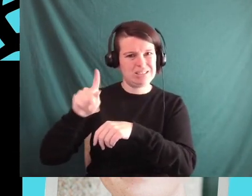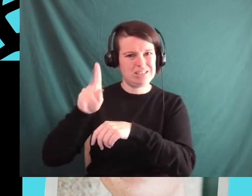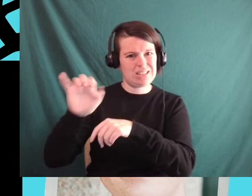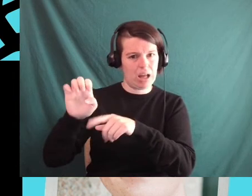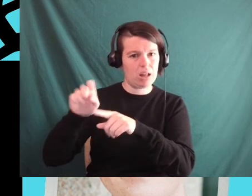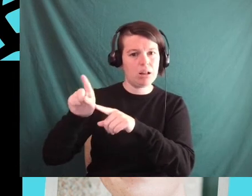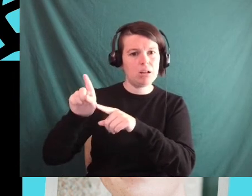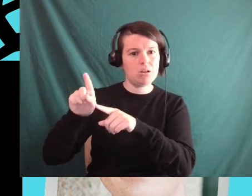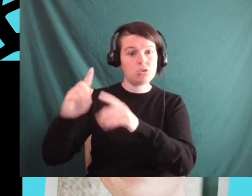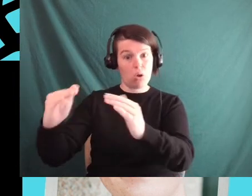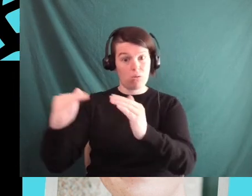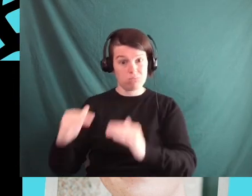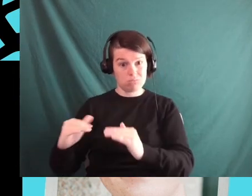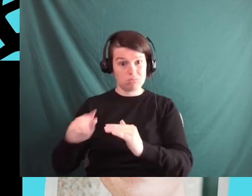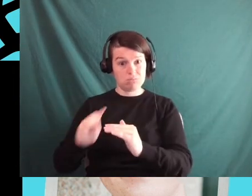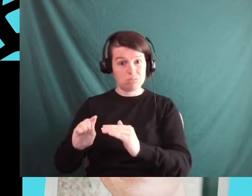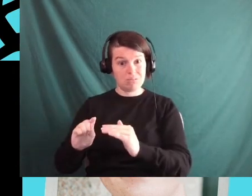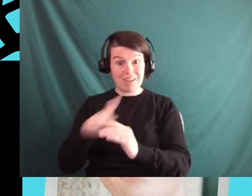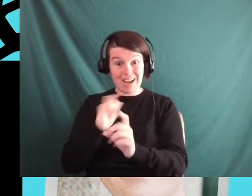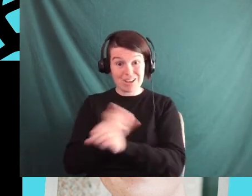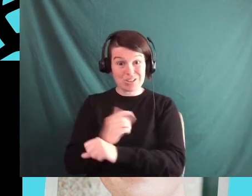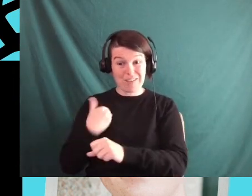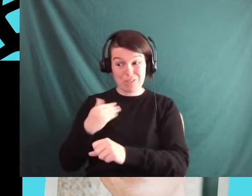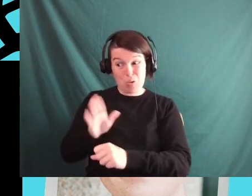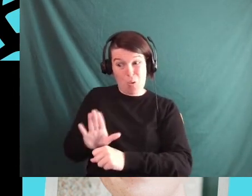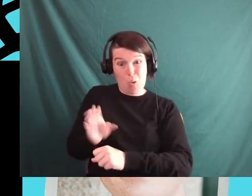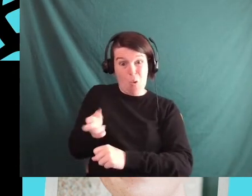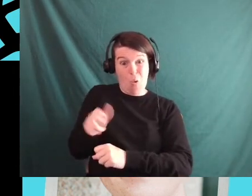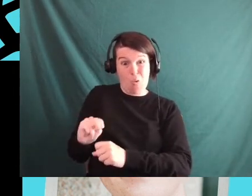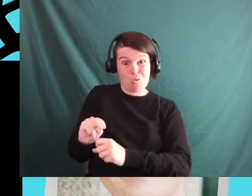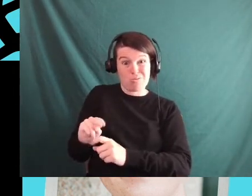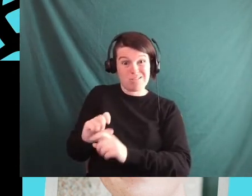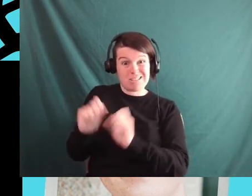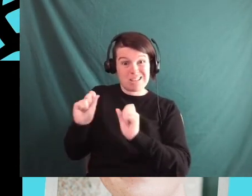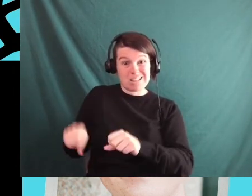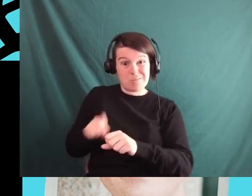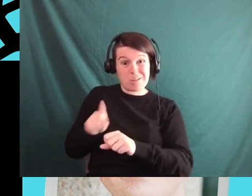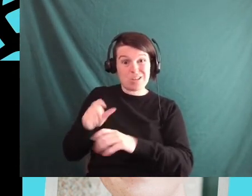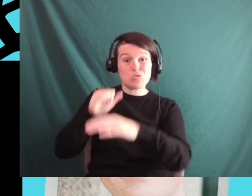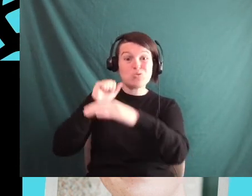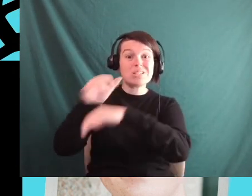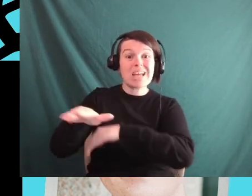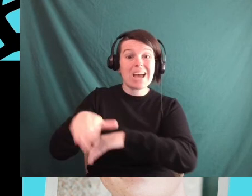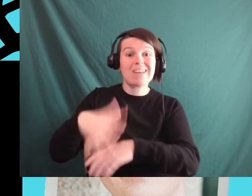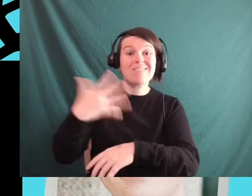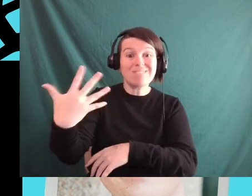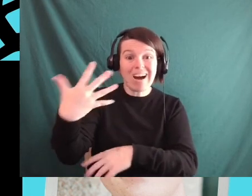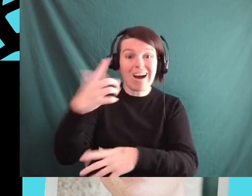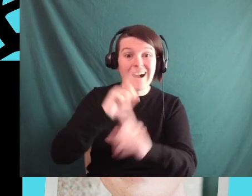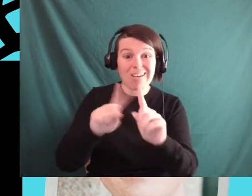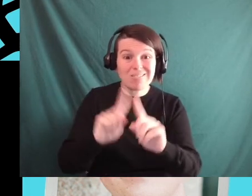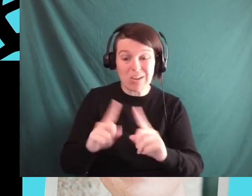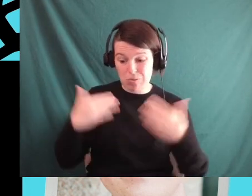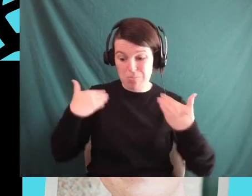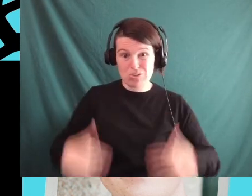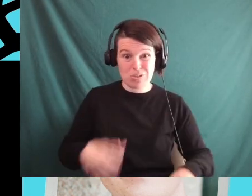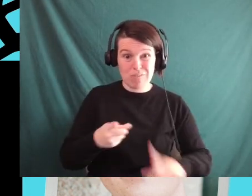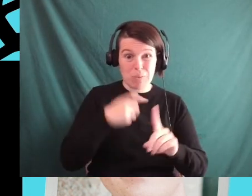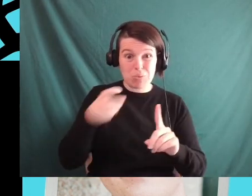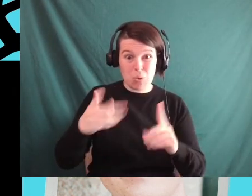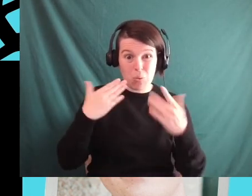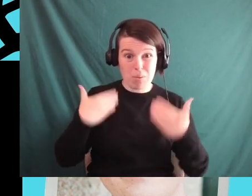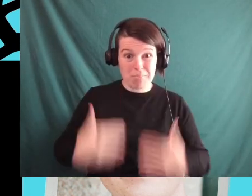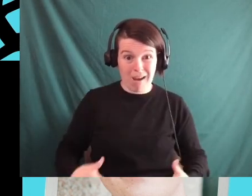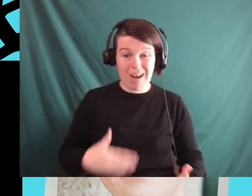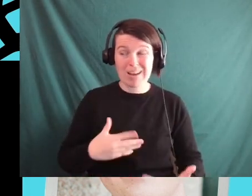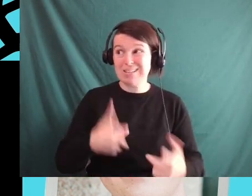And then with shapeshifters, they actually have their own sizing system, and they need you to send up to 5 different measurements of your body in order to determine what your